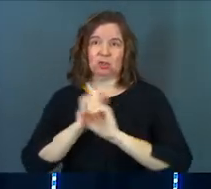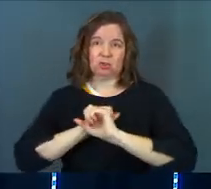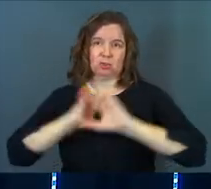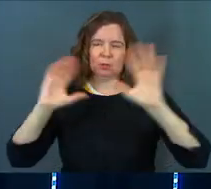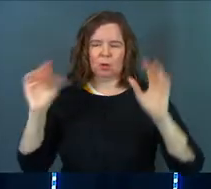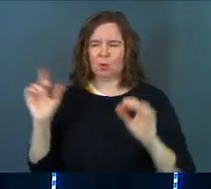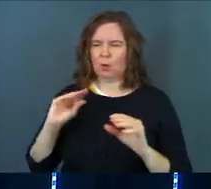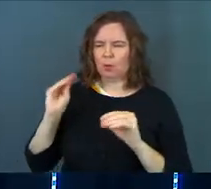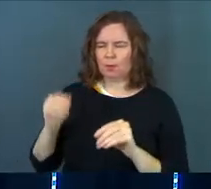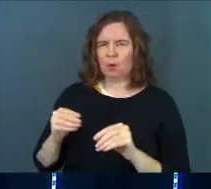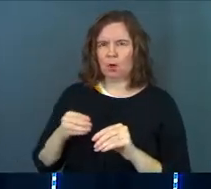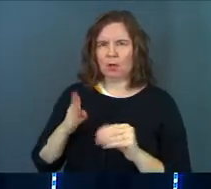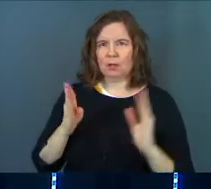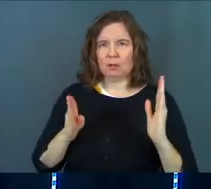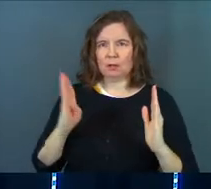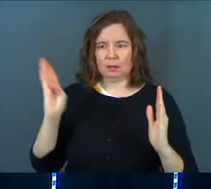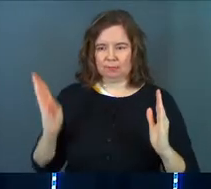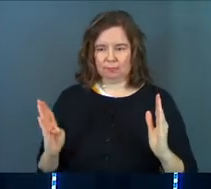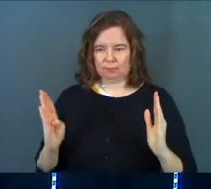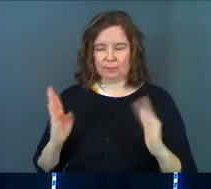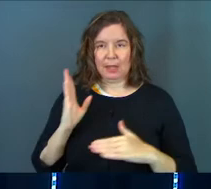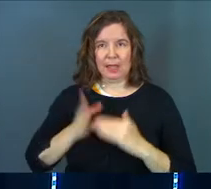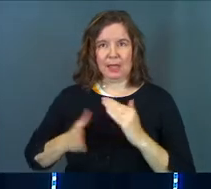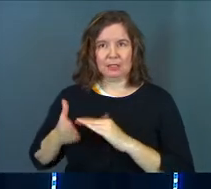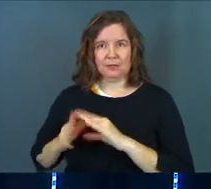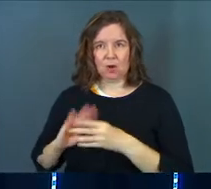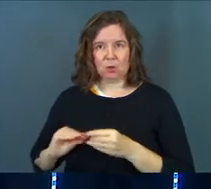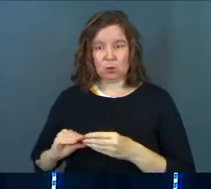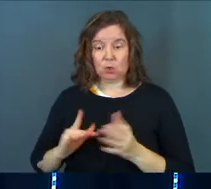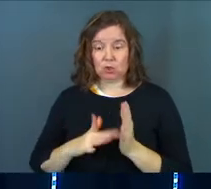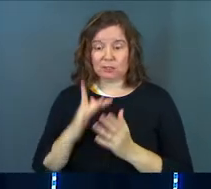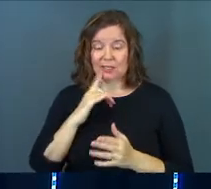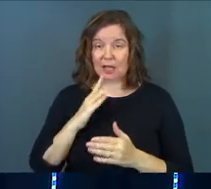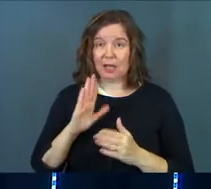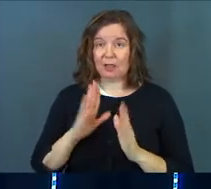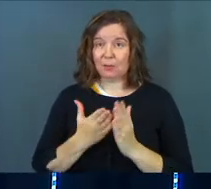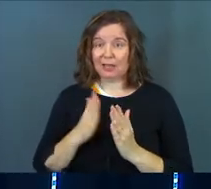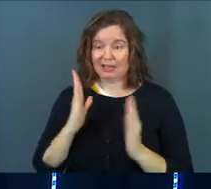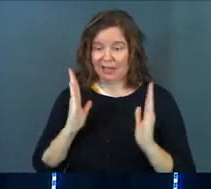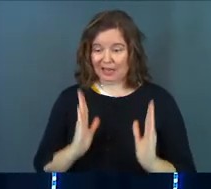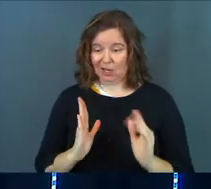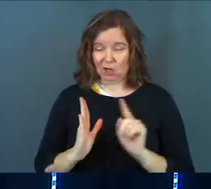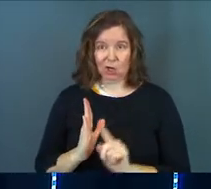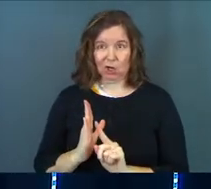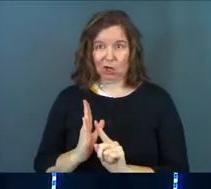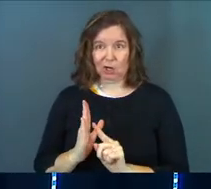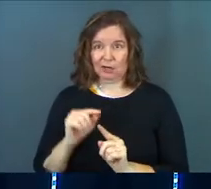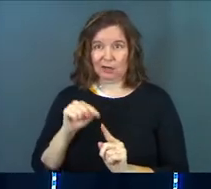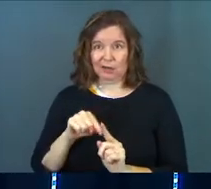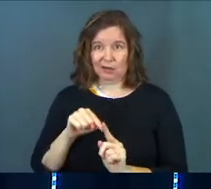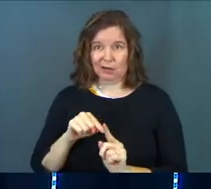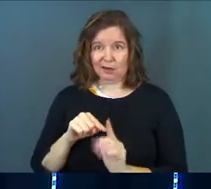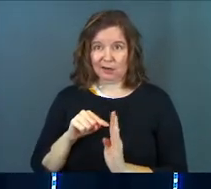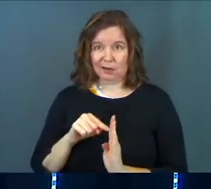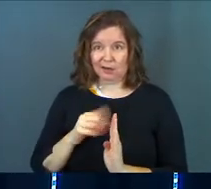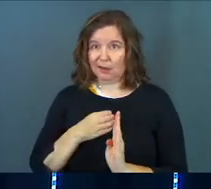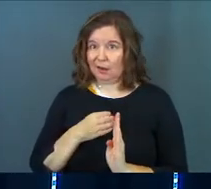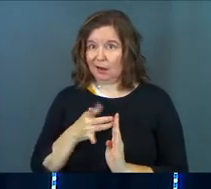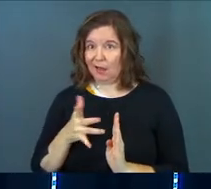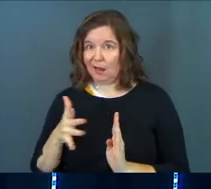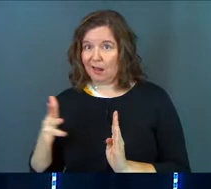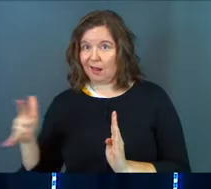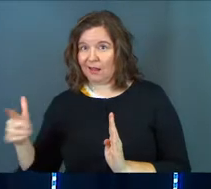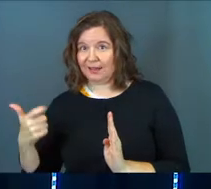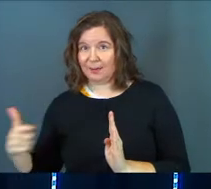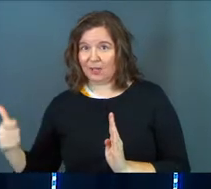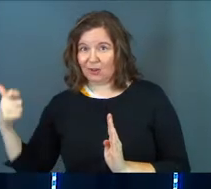picture. See, where do we put the bookends of our story? Jesus says the bookends are not here. The story is much bigger